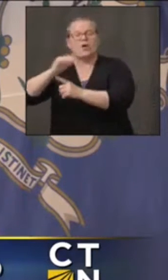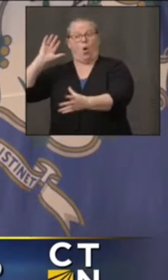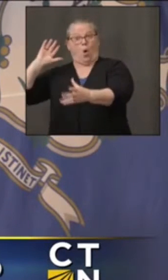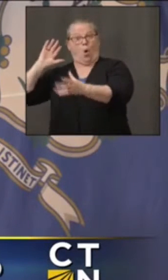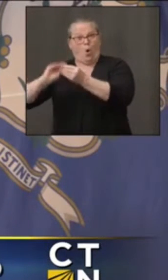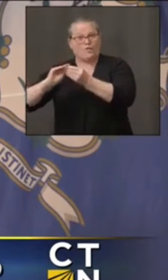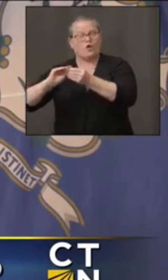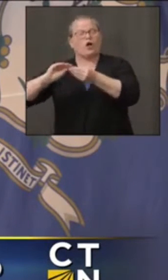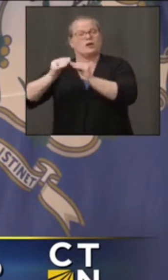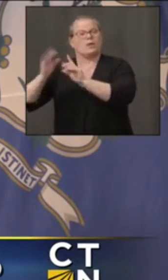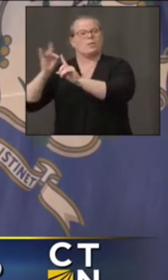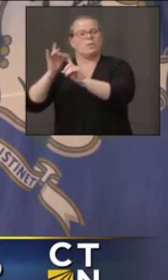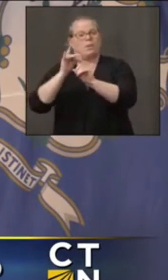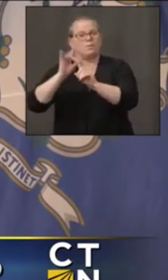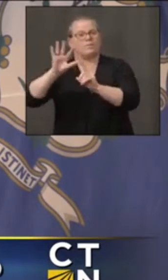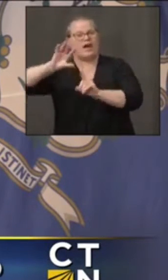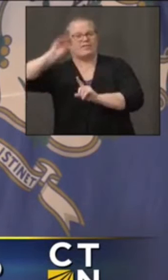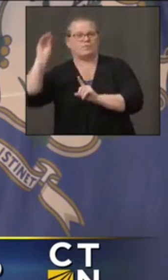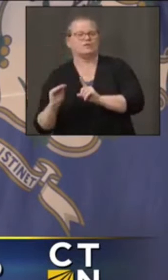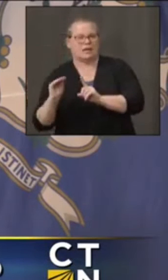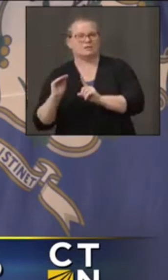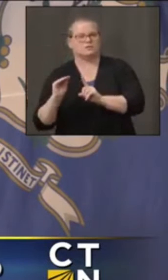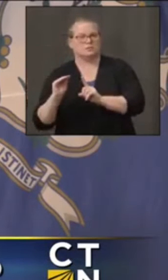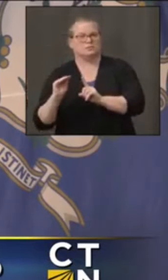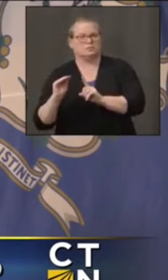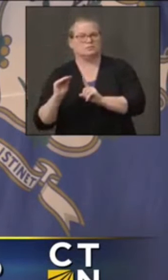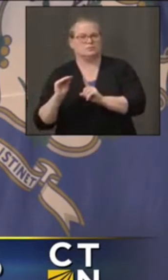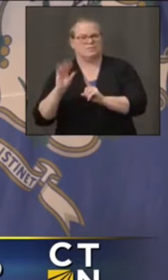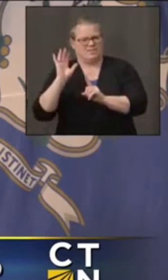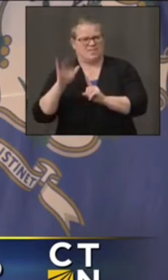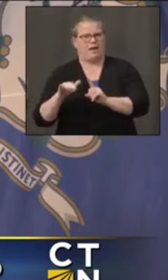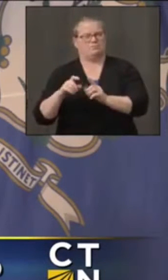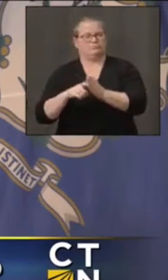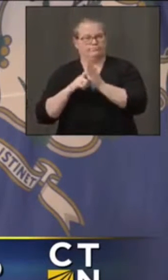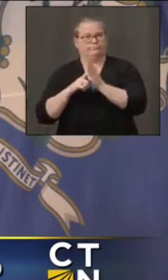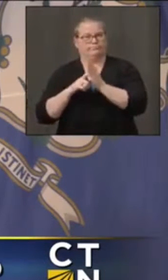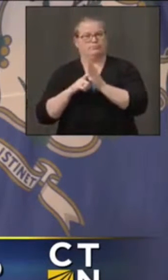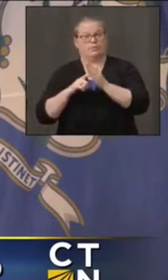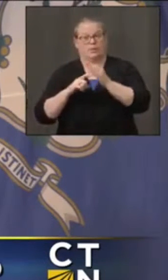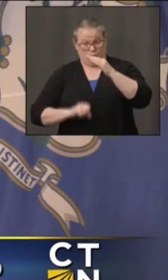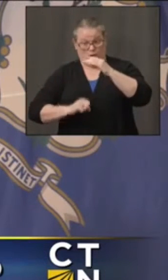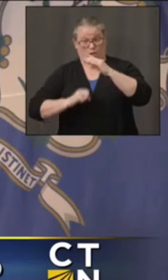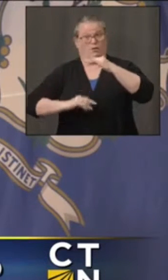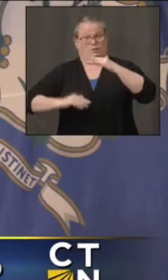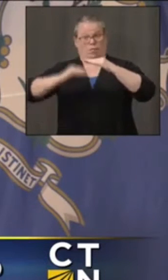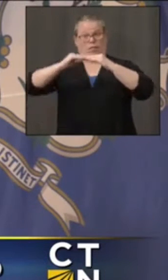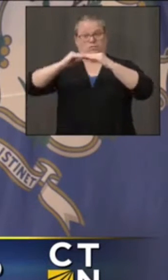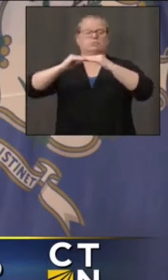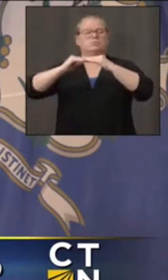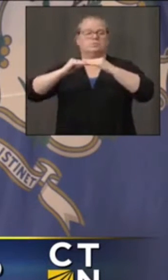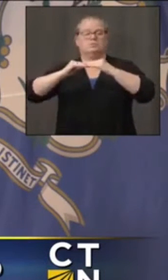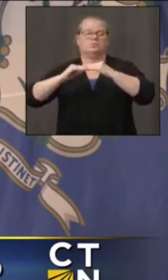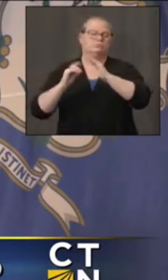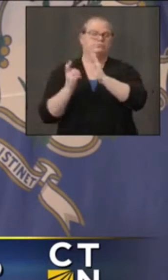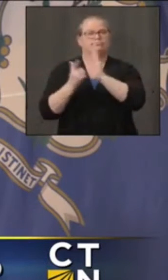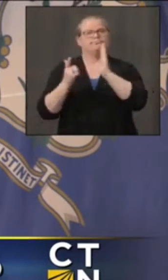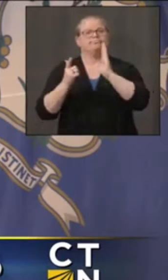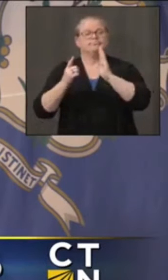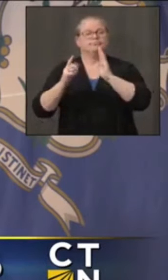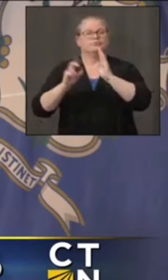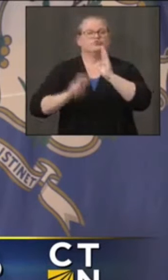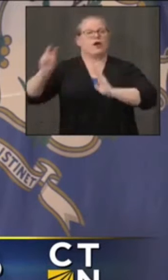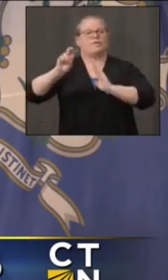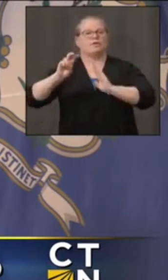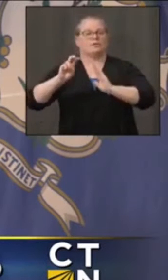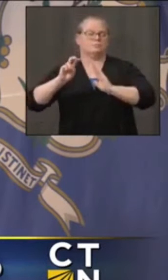And what is it with these thresholds that you think are adequate or